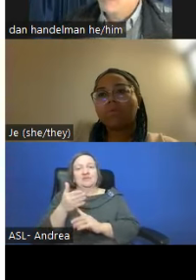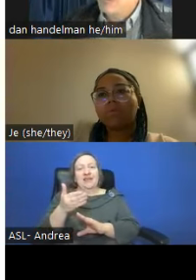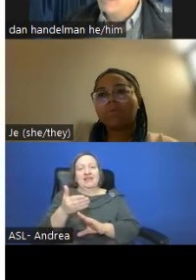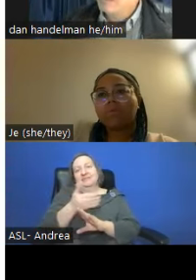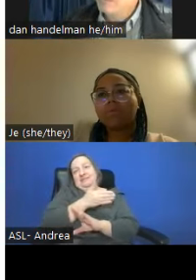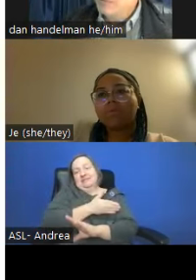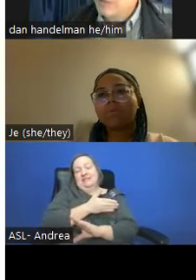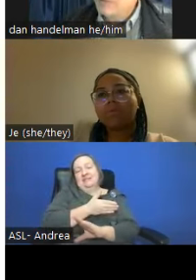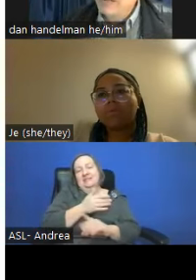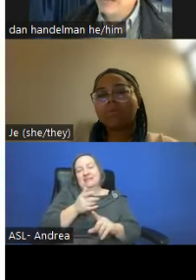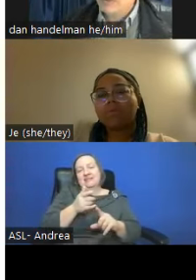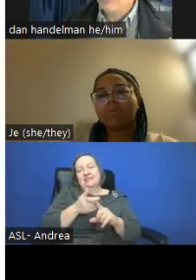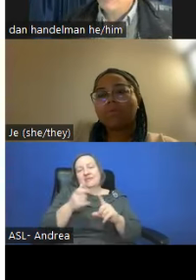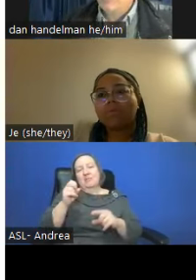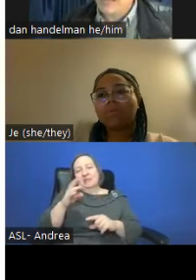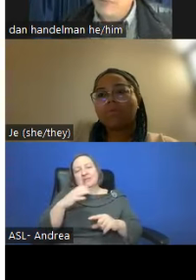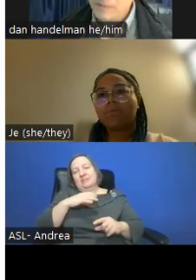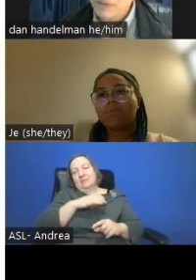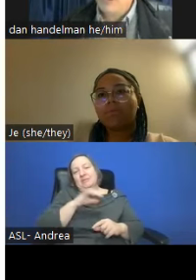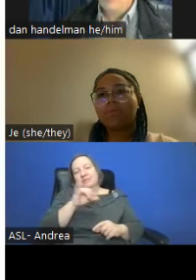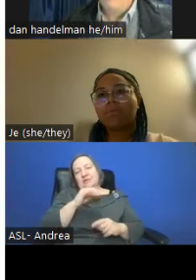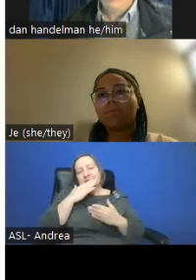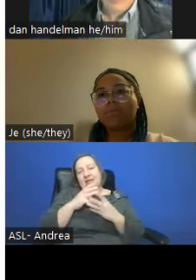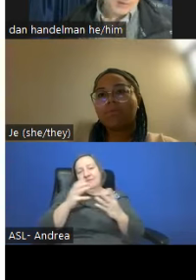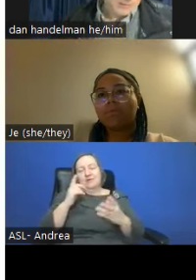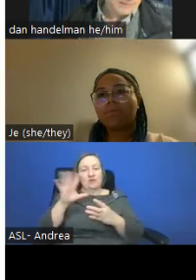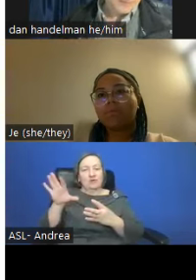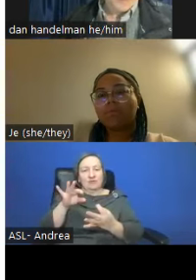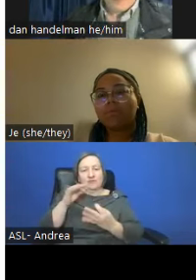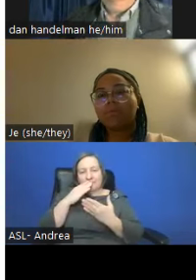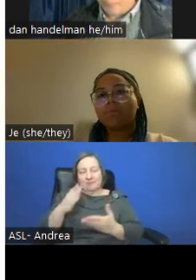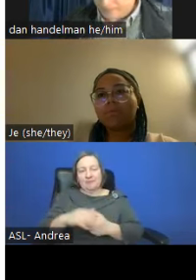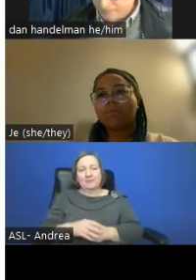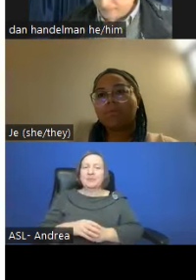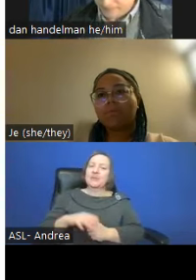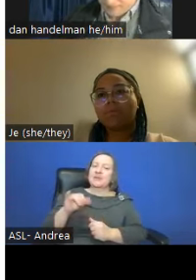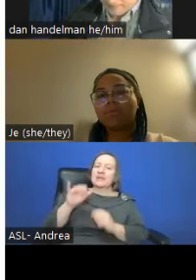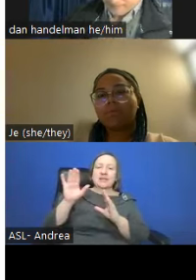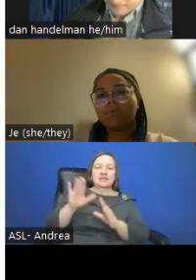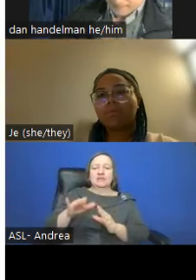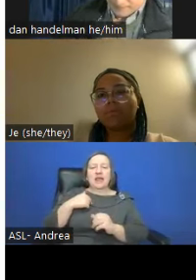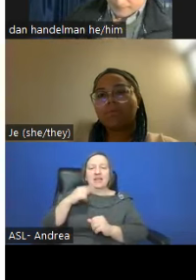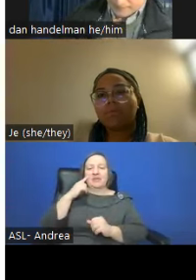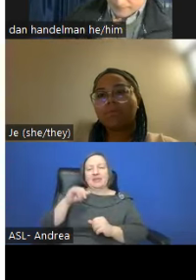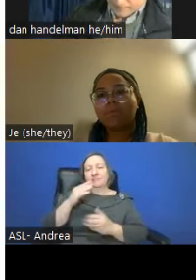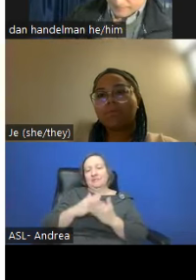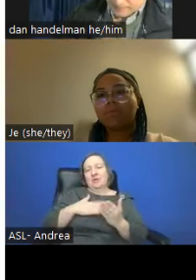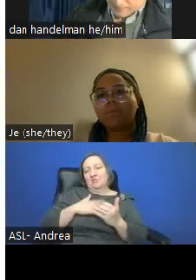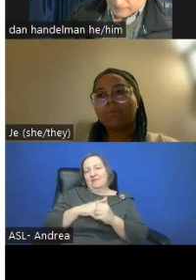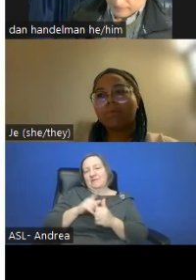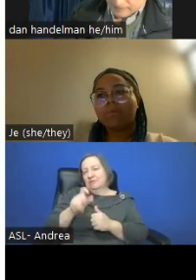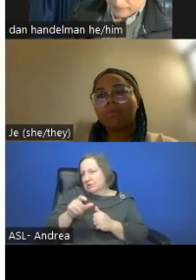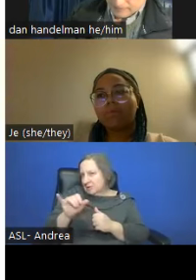from the subcommittee as well. But thank you very much for your input. Thank you. That's excellent. I think that was like part of my first question